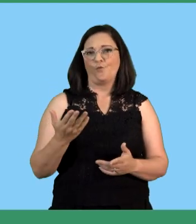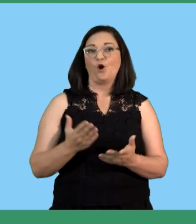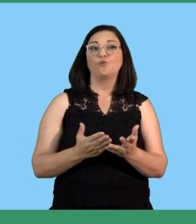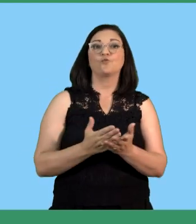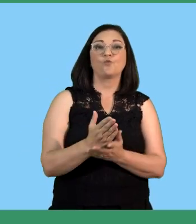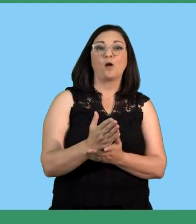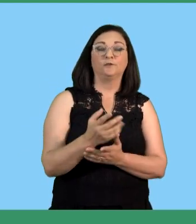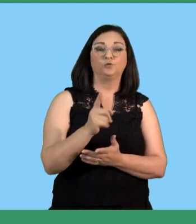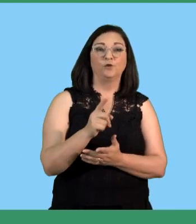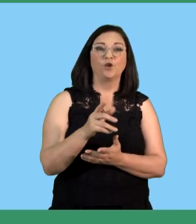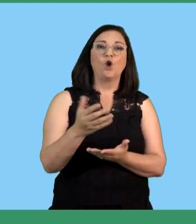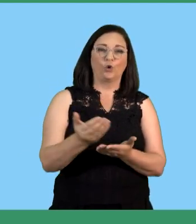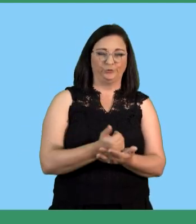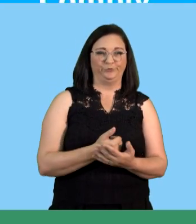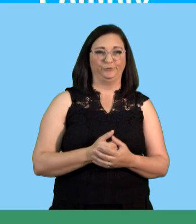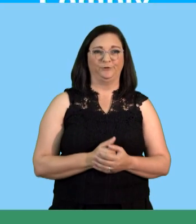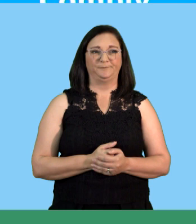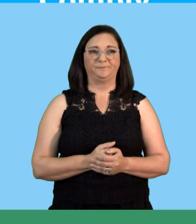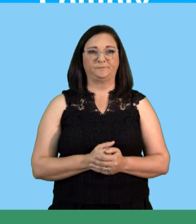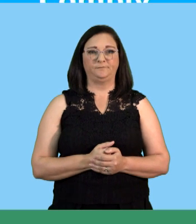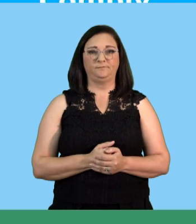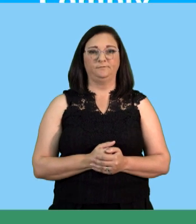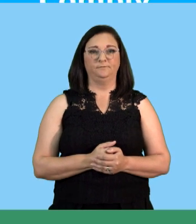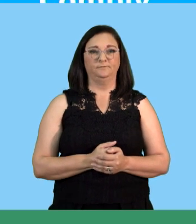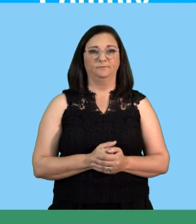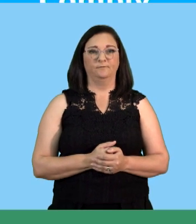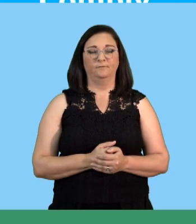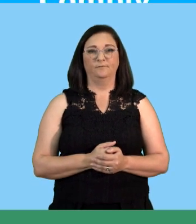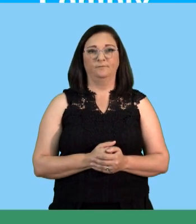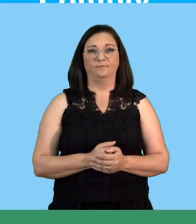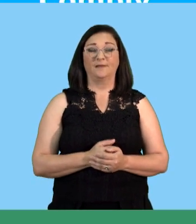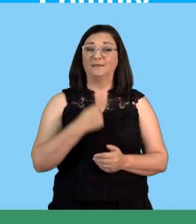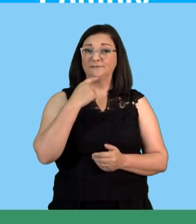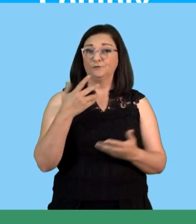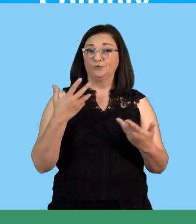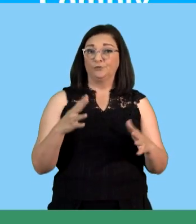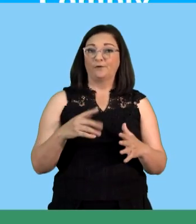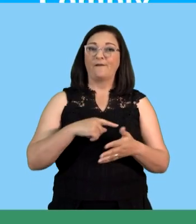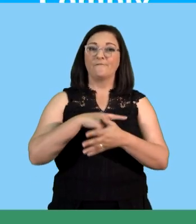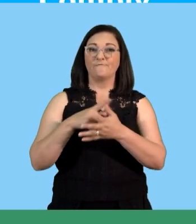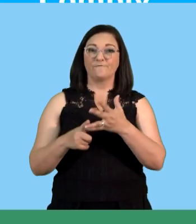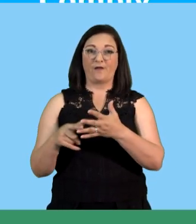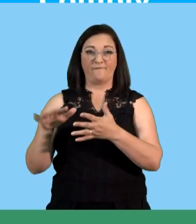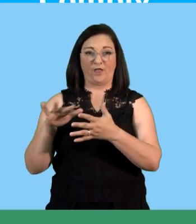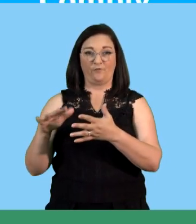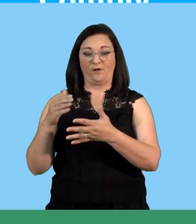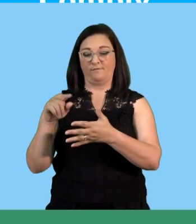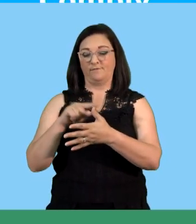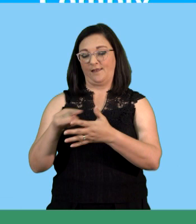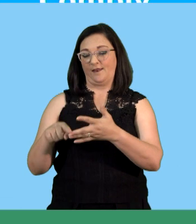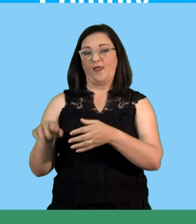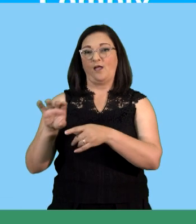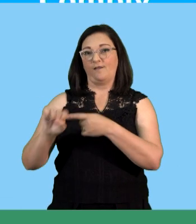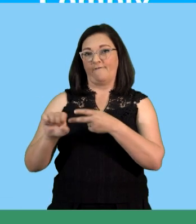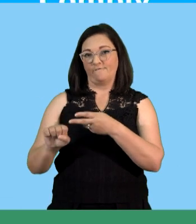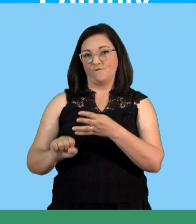the rights of consumers as well. Right, so like I said, these are the 5 focus areas. We've covered them.